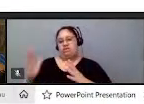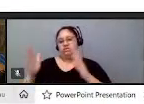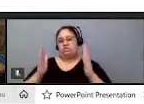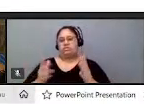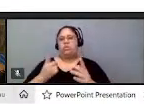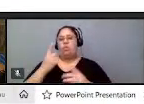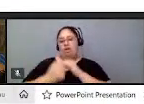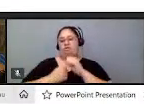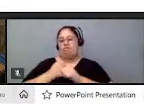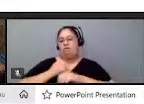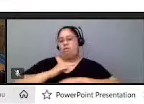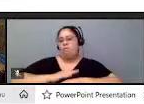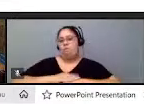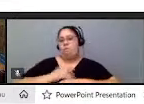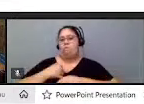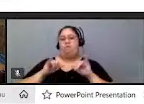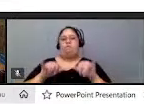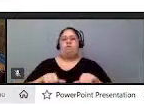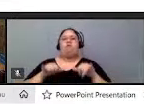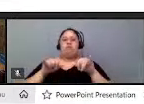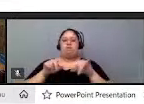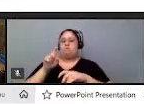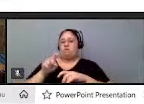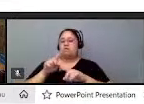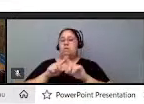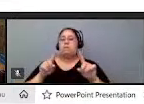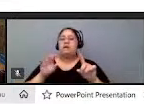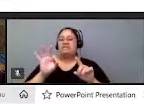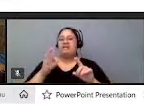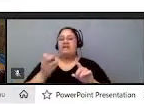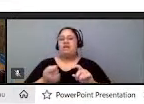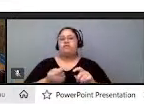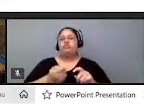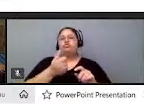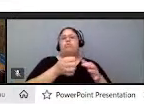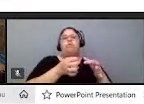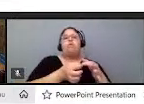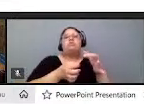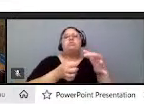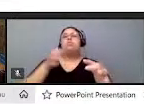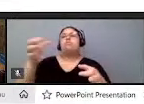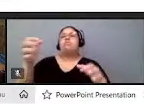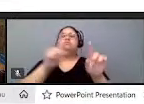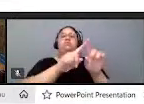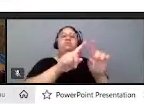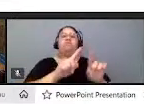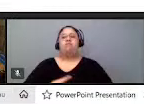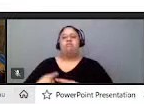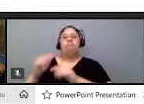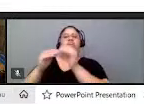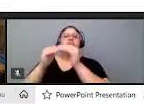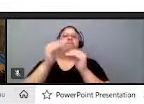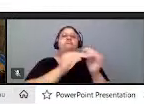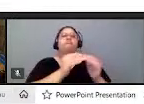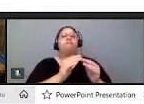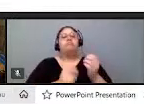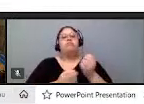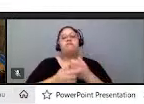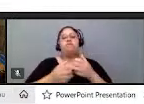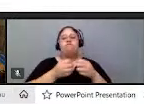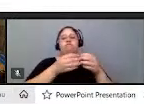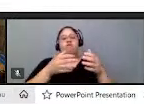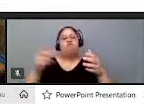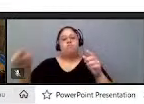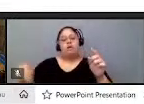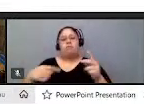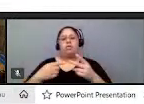another year that we have to wait uh but there is small movements that we are seeing when it comes to uh volumes that are coming